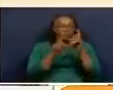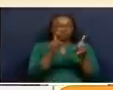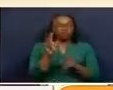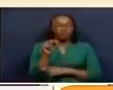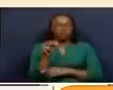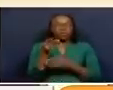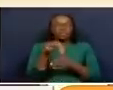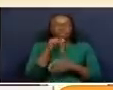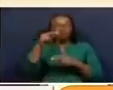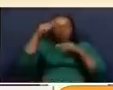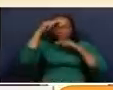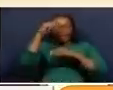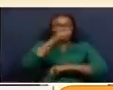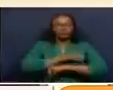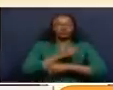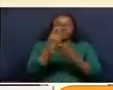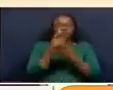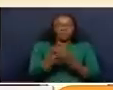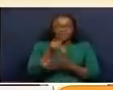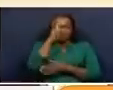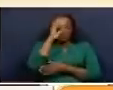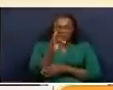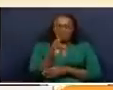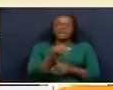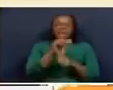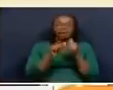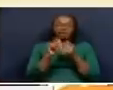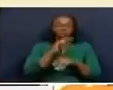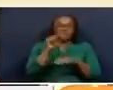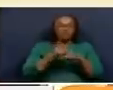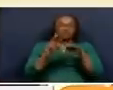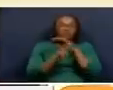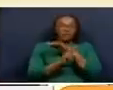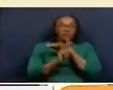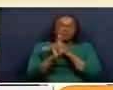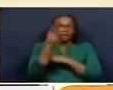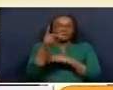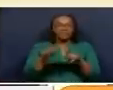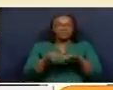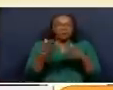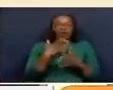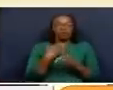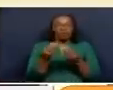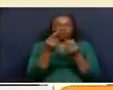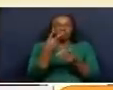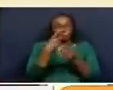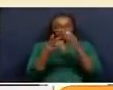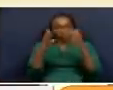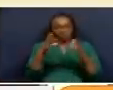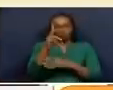debate. This is a serious issue about the nation of Kenya and how we are going to deal with Vision 2030, Africa